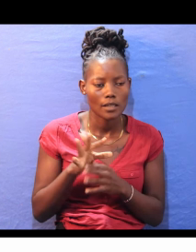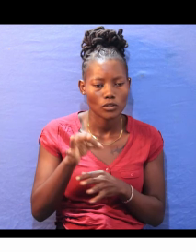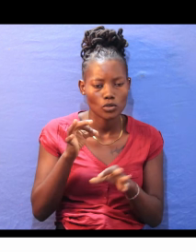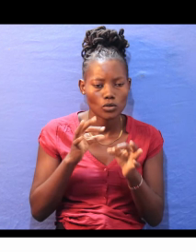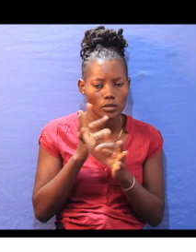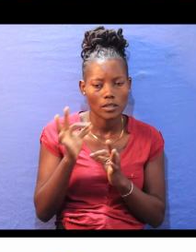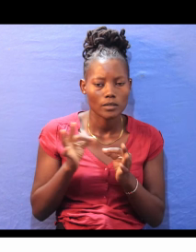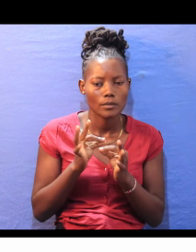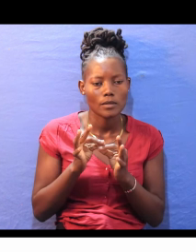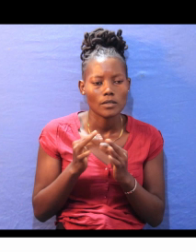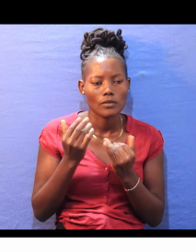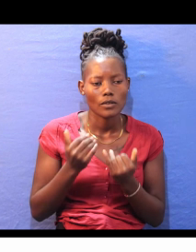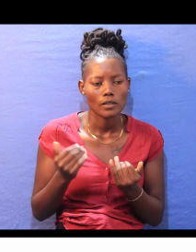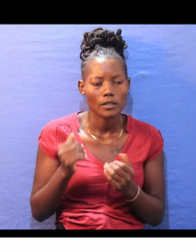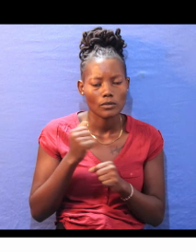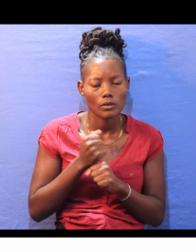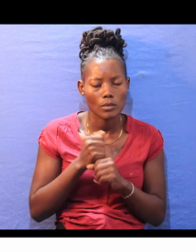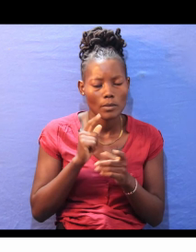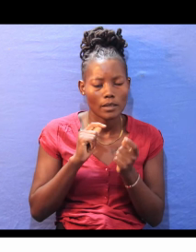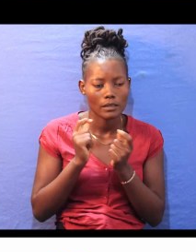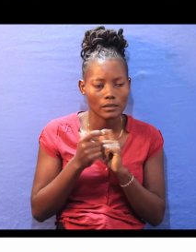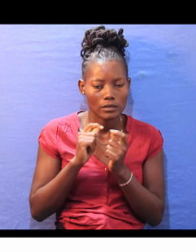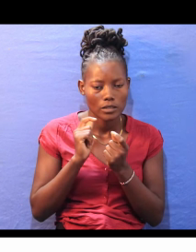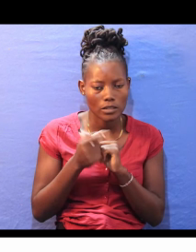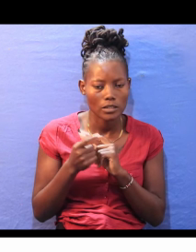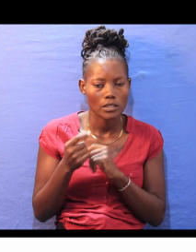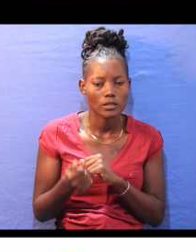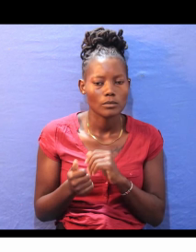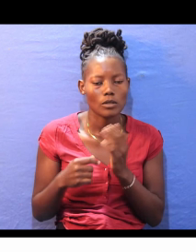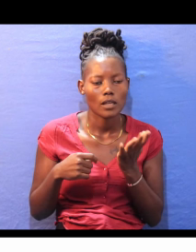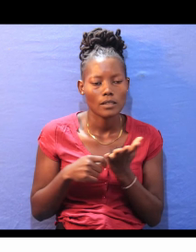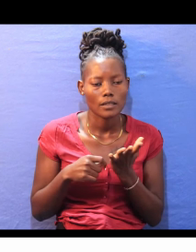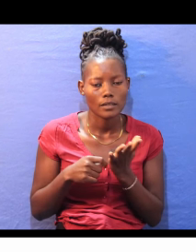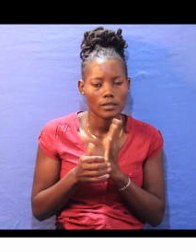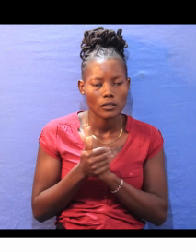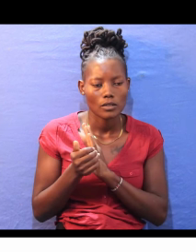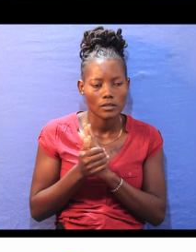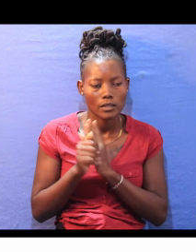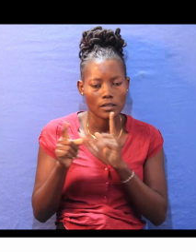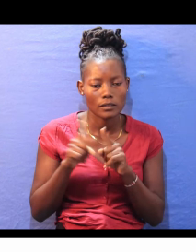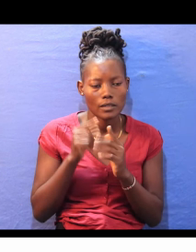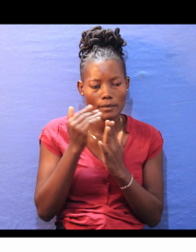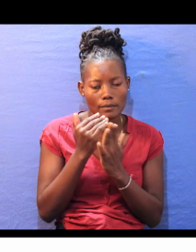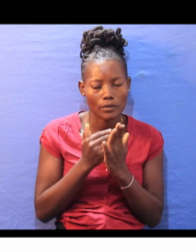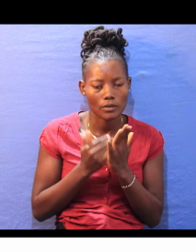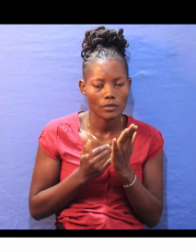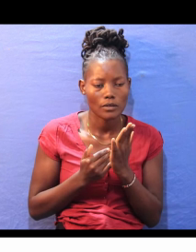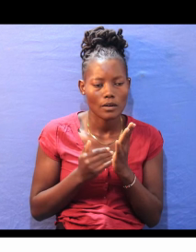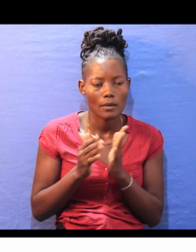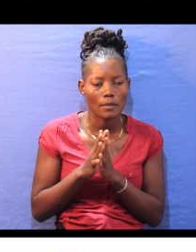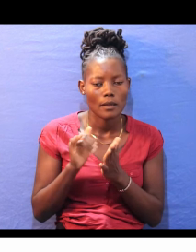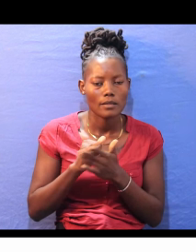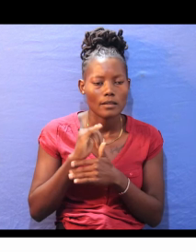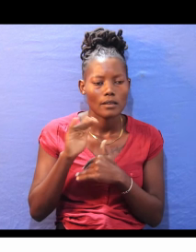be making smaller and smaller changes to their technique, to their program, and